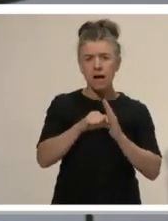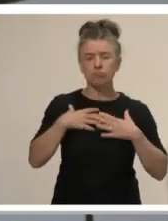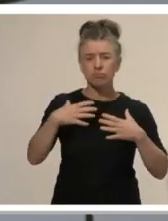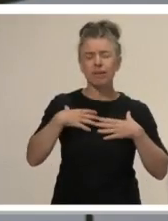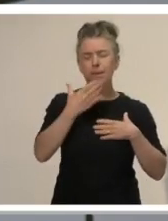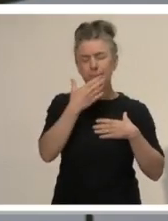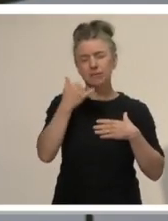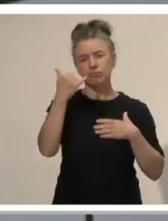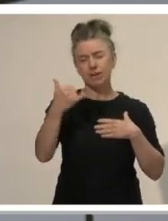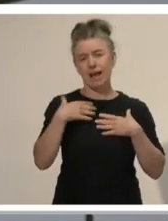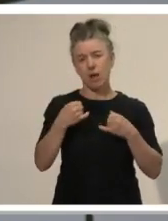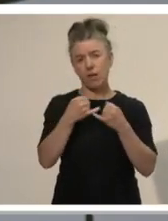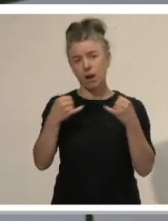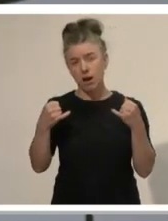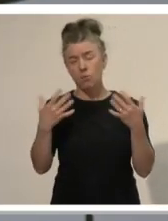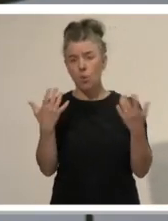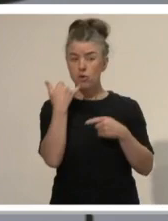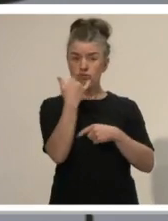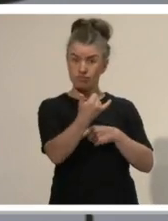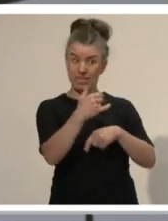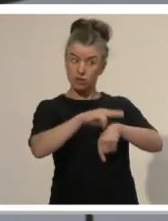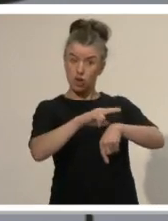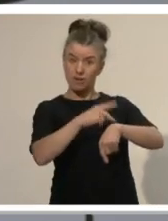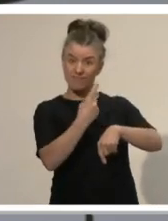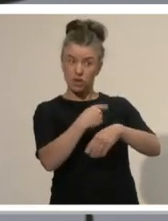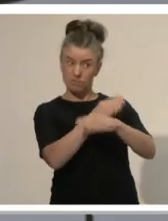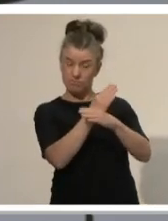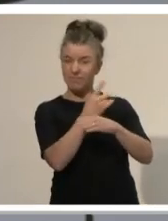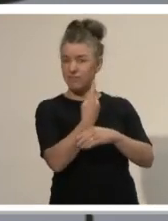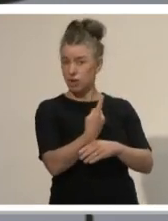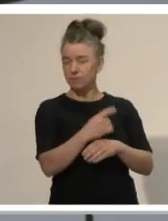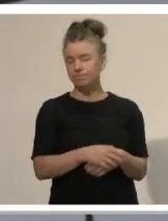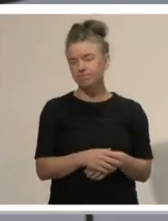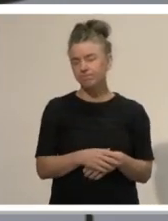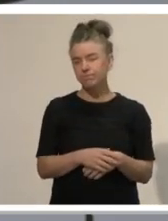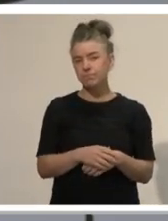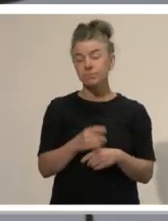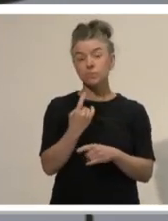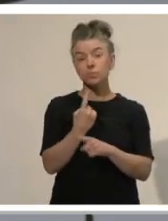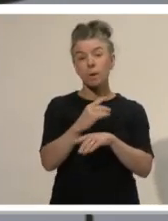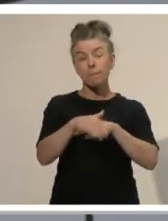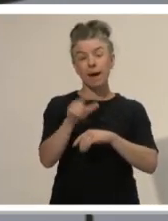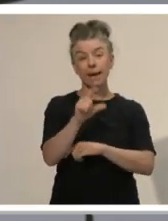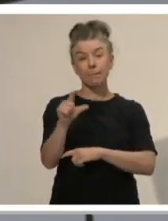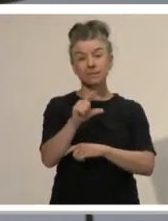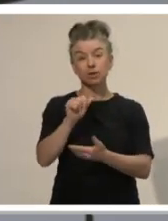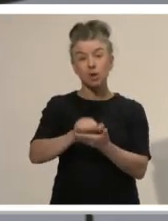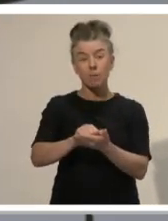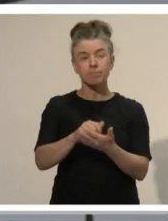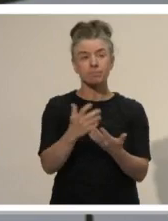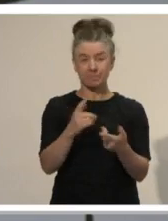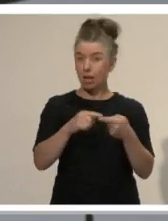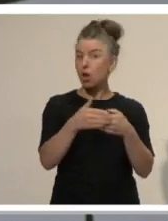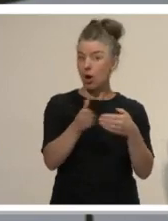Healthline or by calling ahead to your regular doctor. Community pharmacies remain open. Dental services